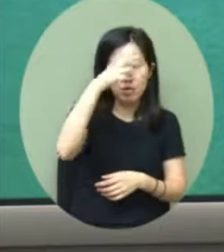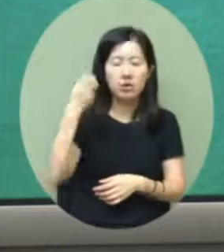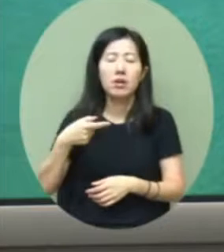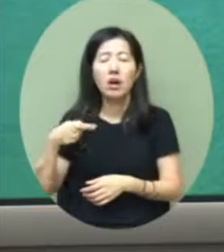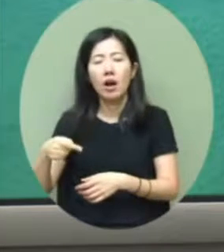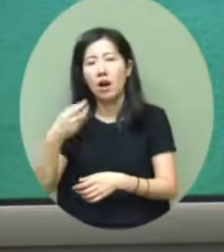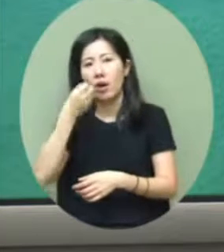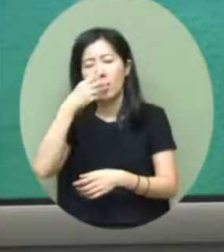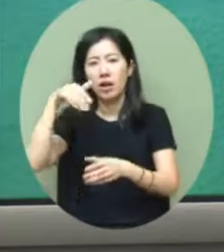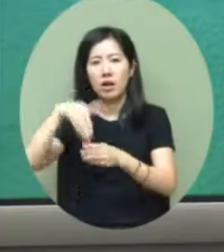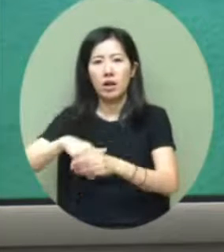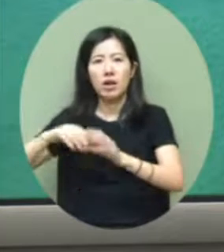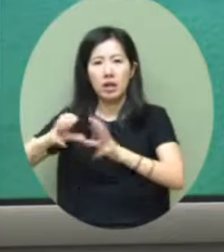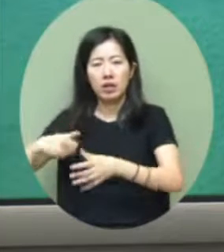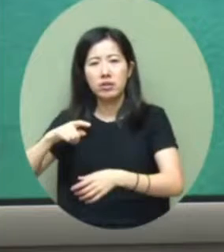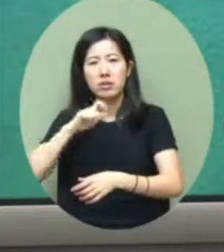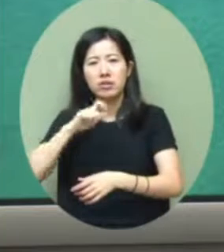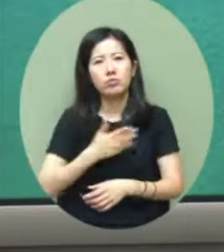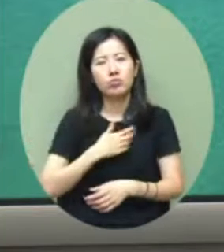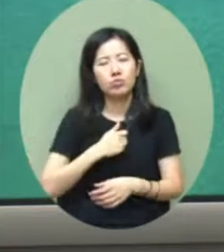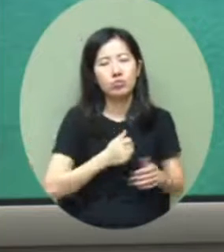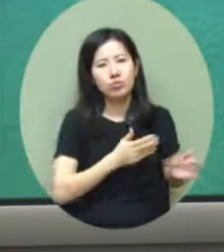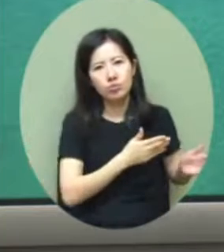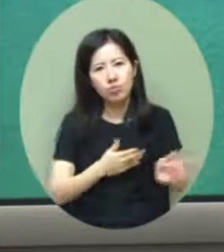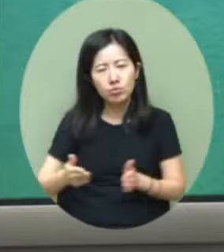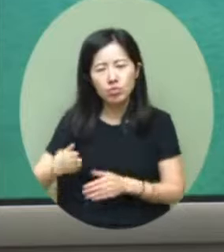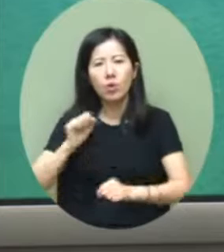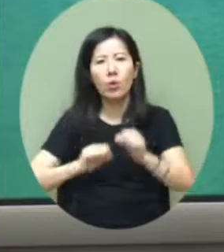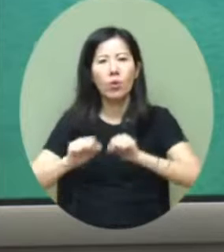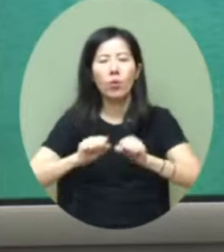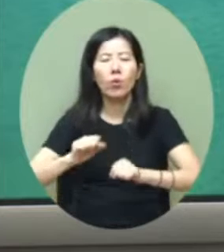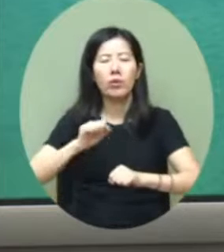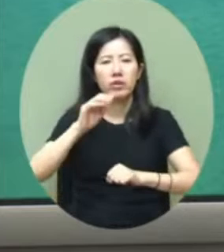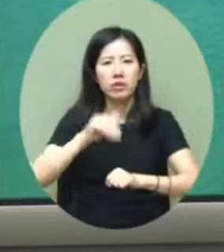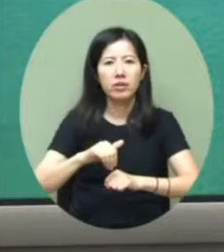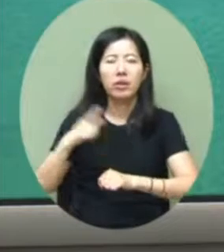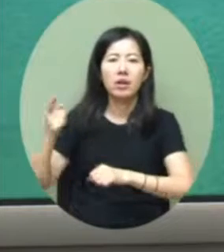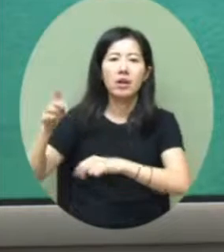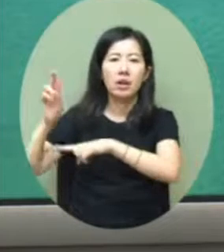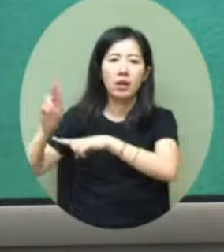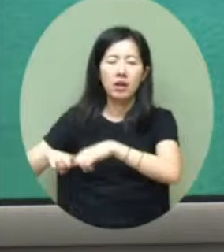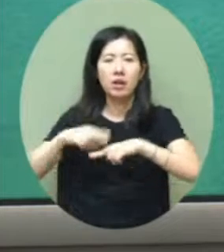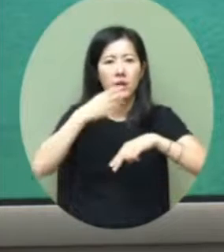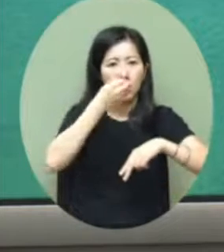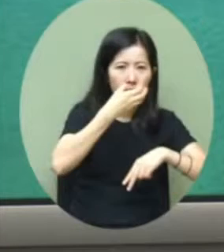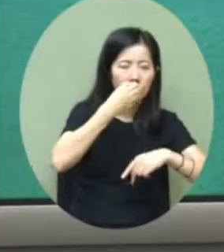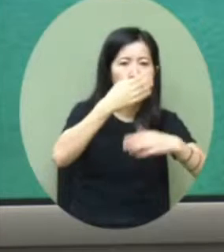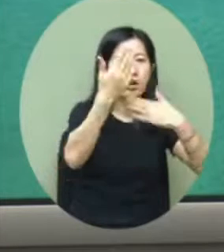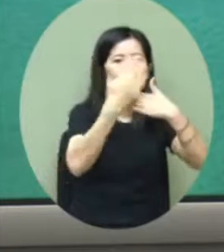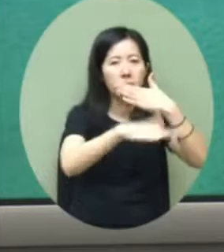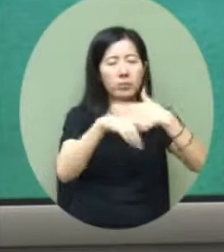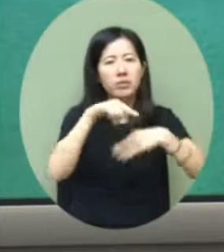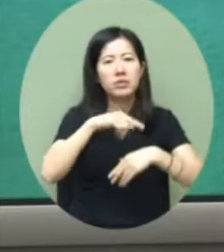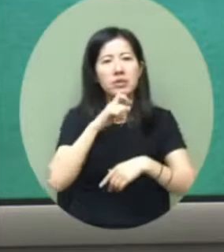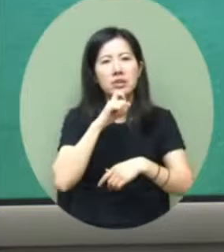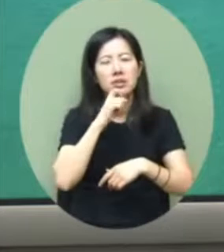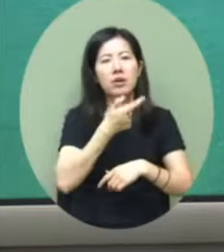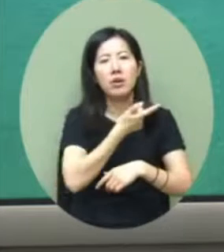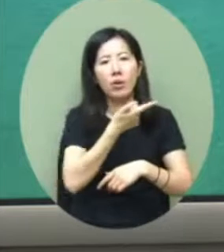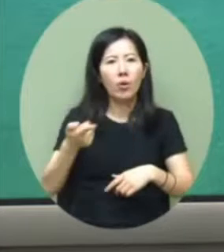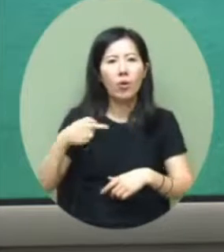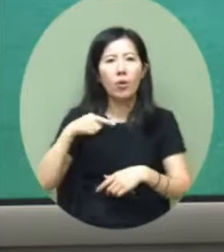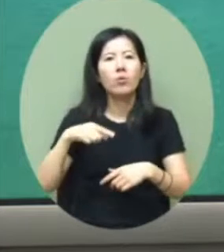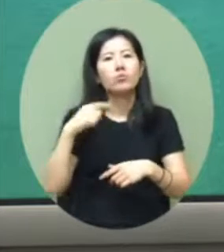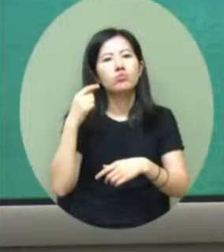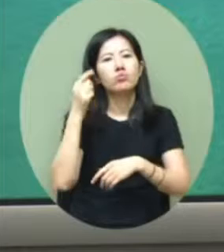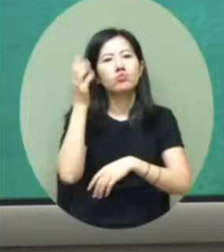schemes. The government and the Hong Kong Exchange have planned for a number of advertising